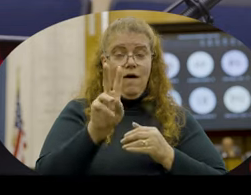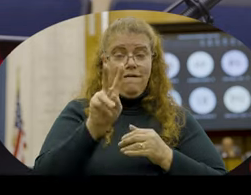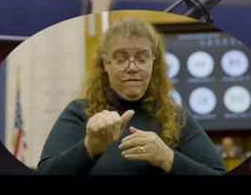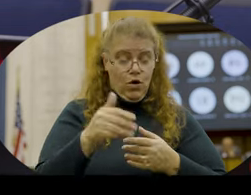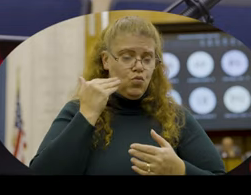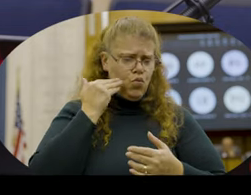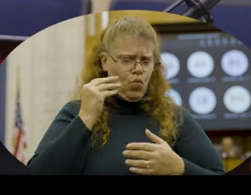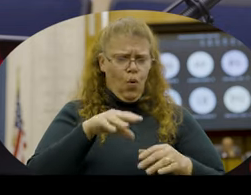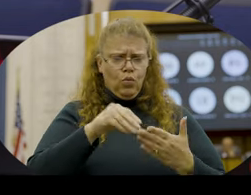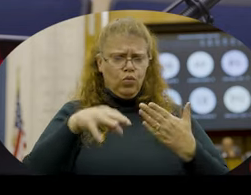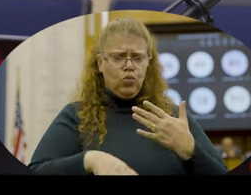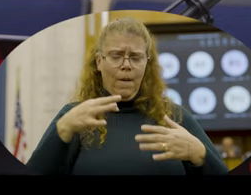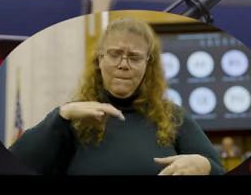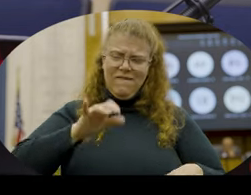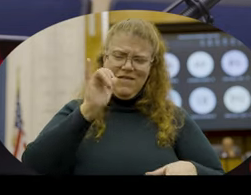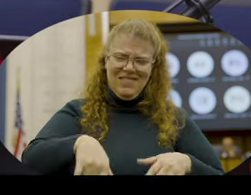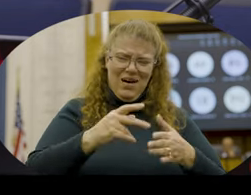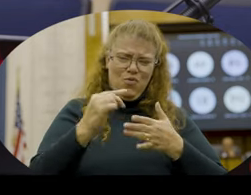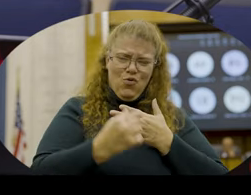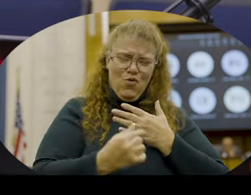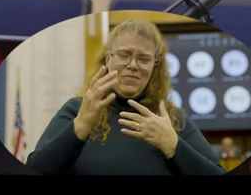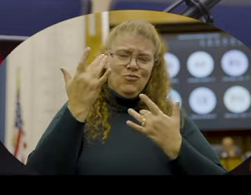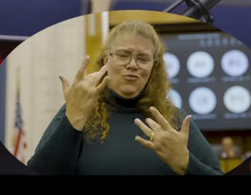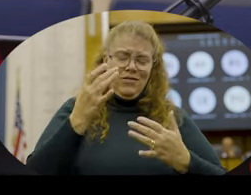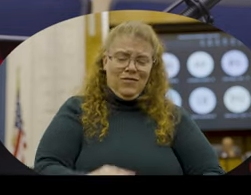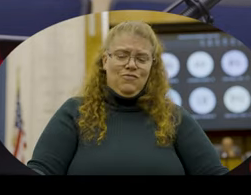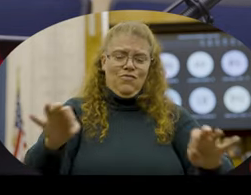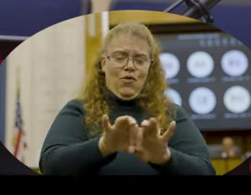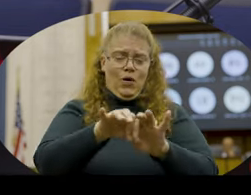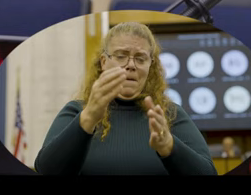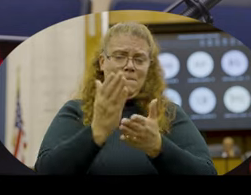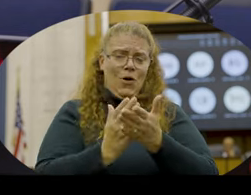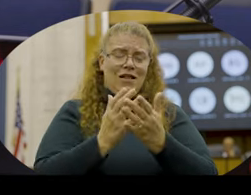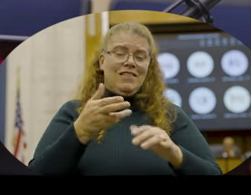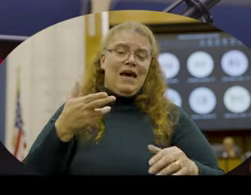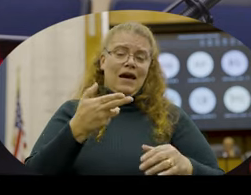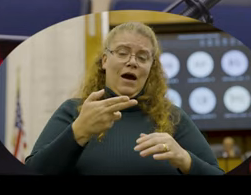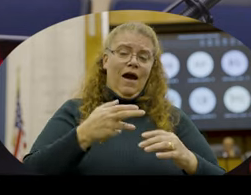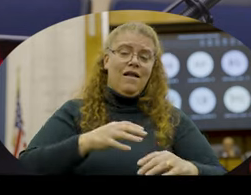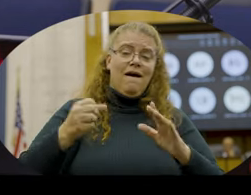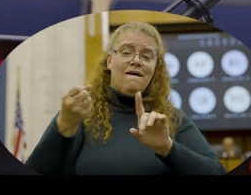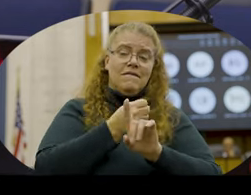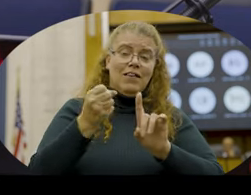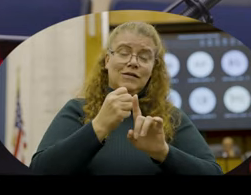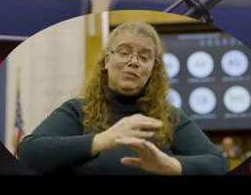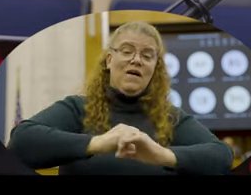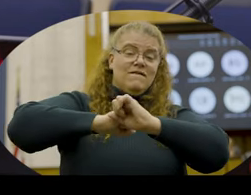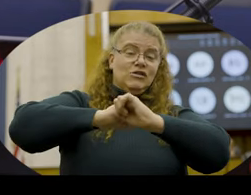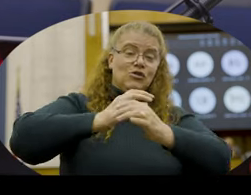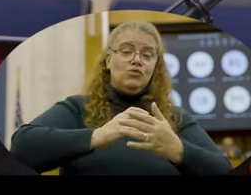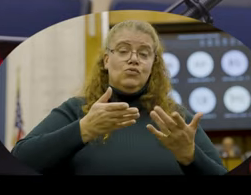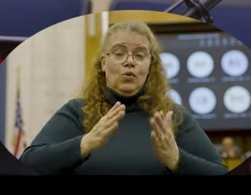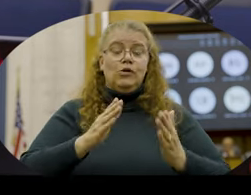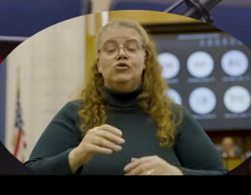programs. But we know we can always provide more opportunities, especially since we have a growing